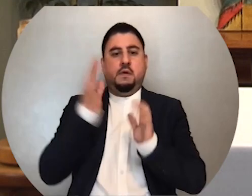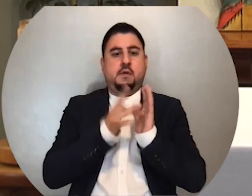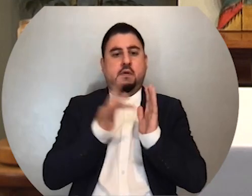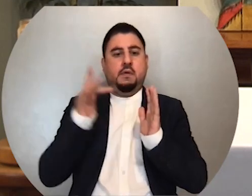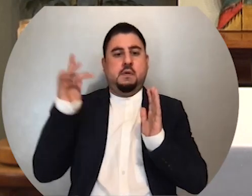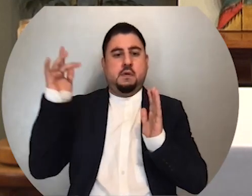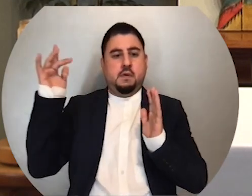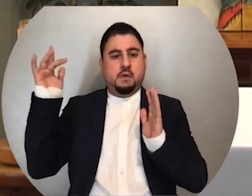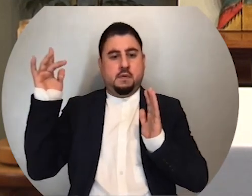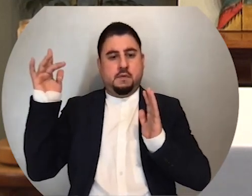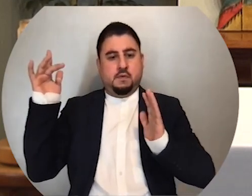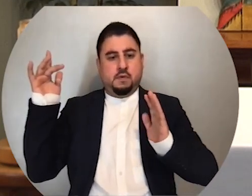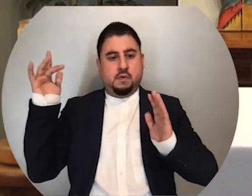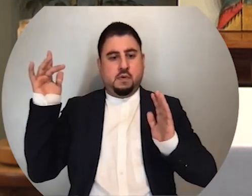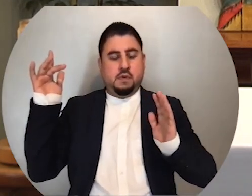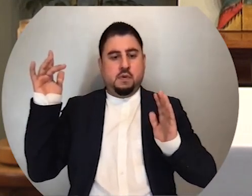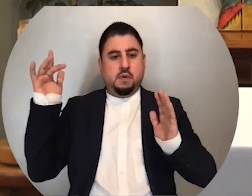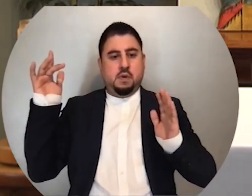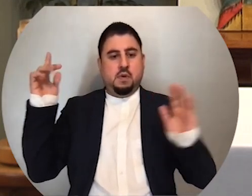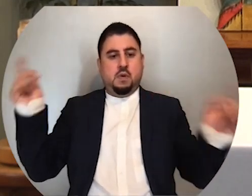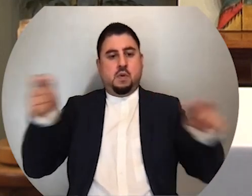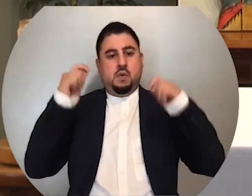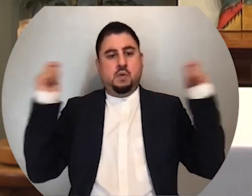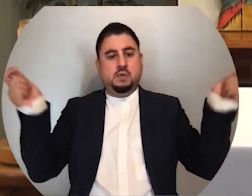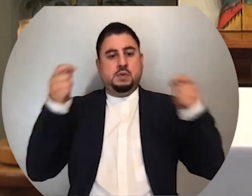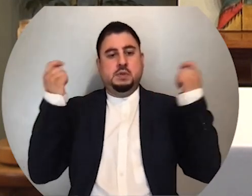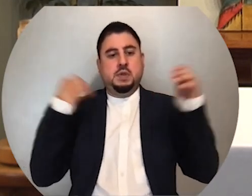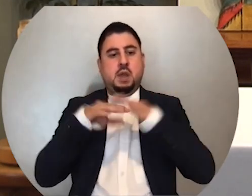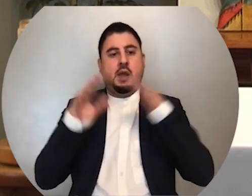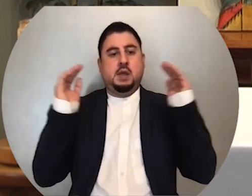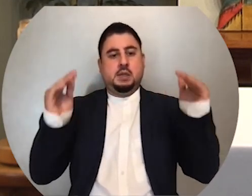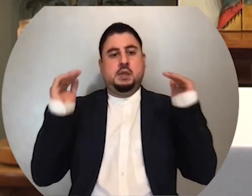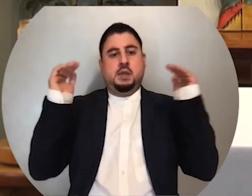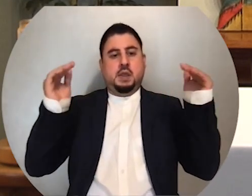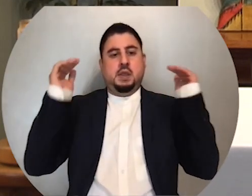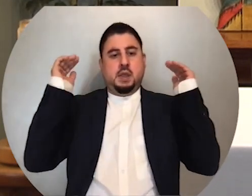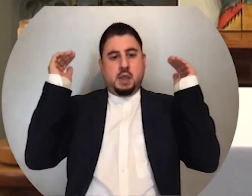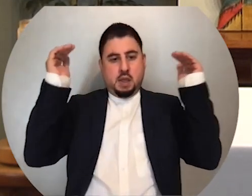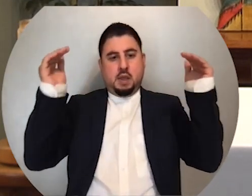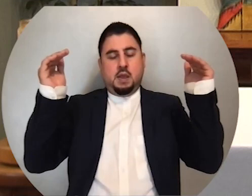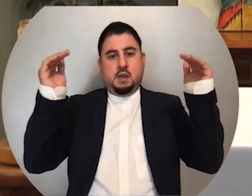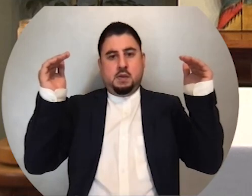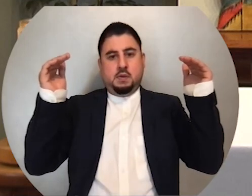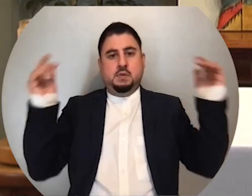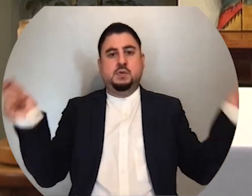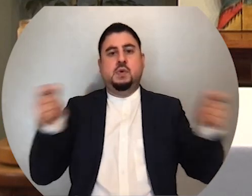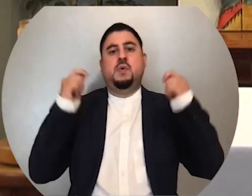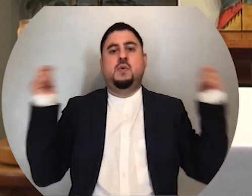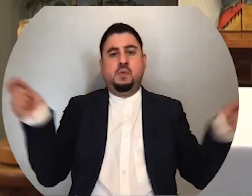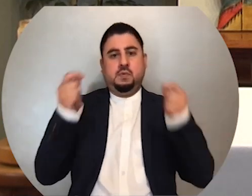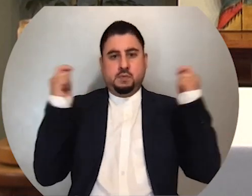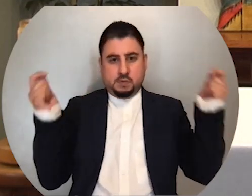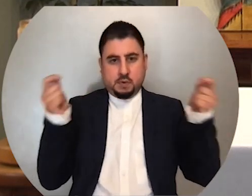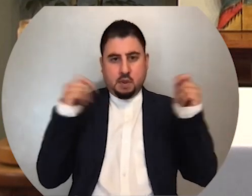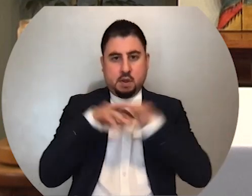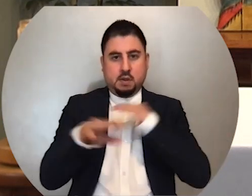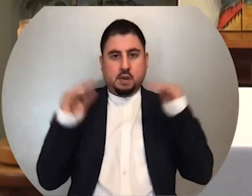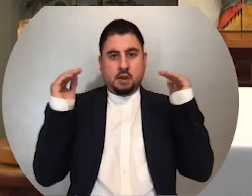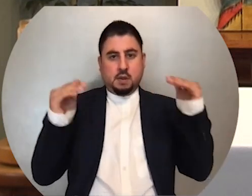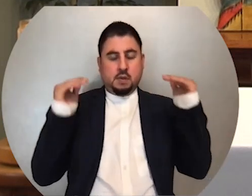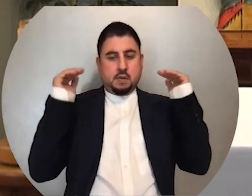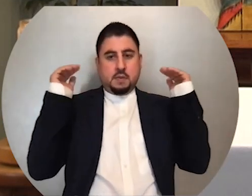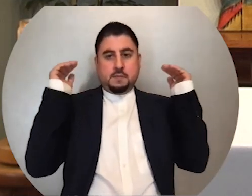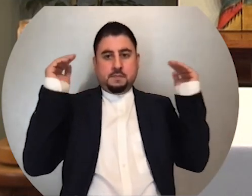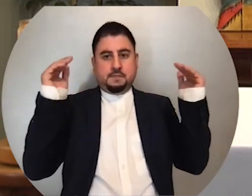earth are full of your glory. Hosanna in the highest,